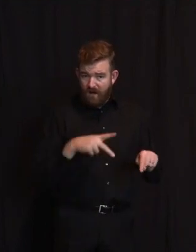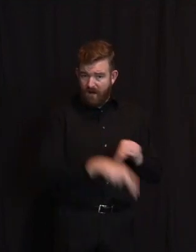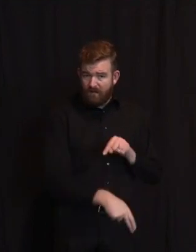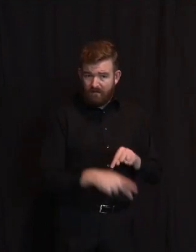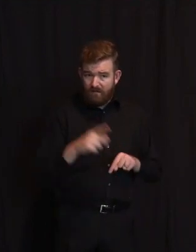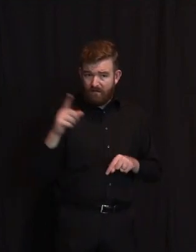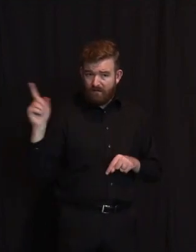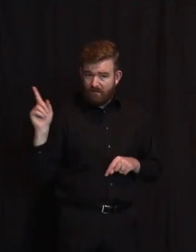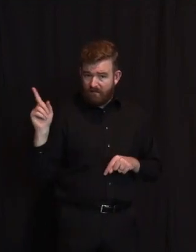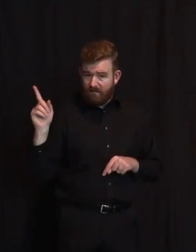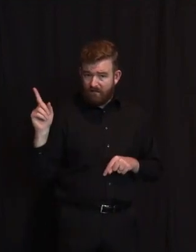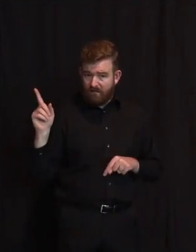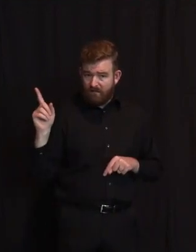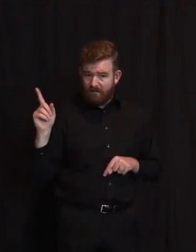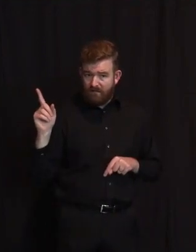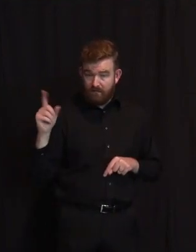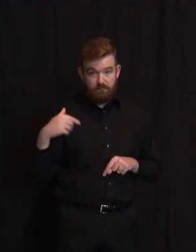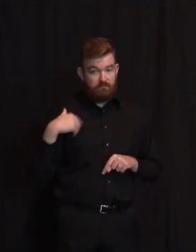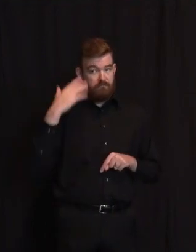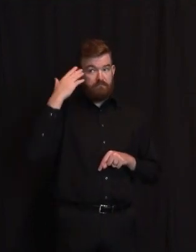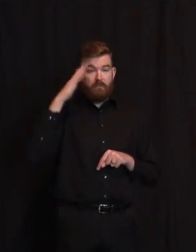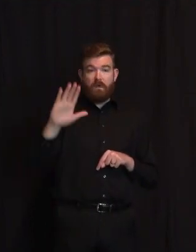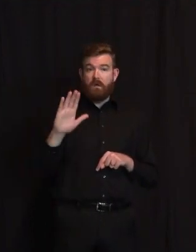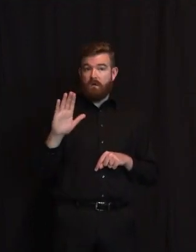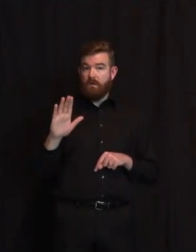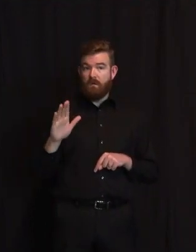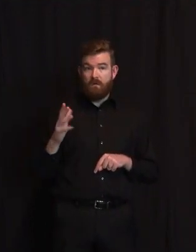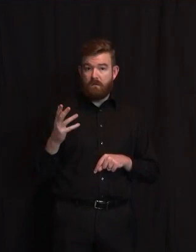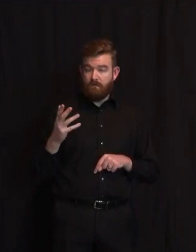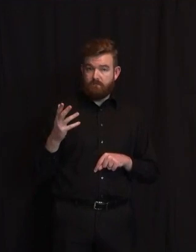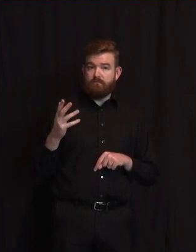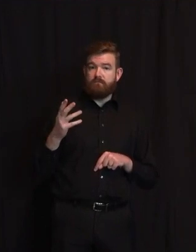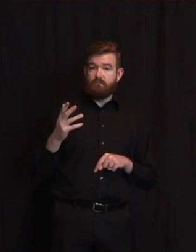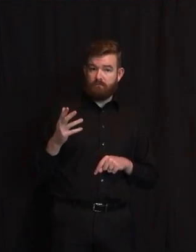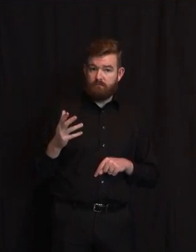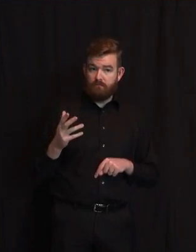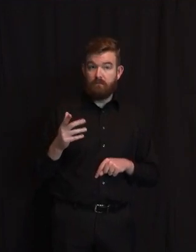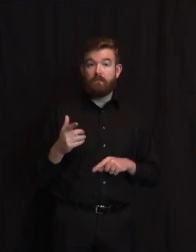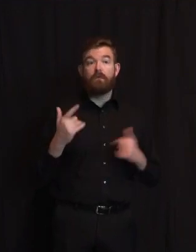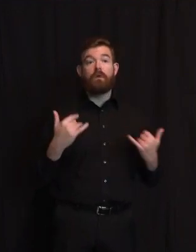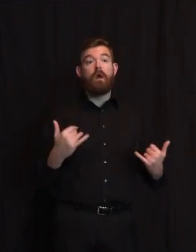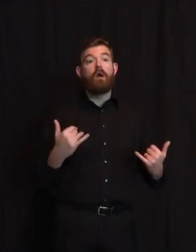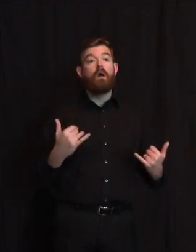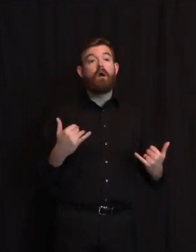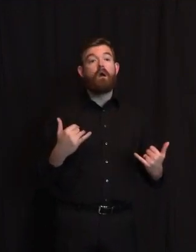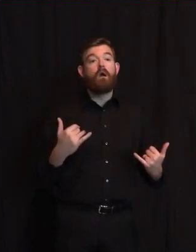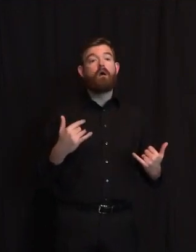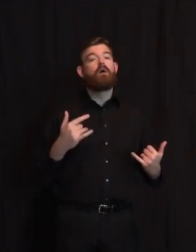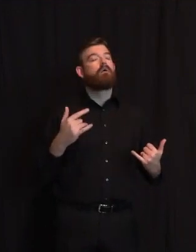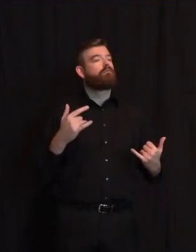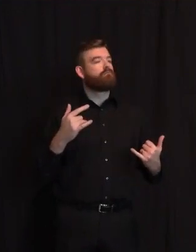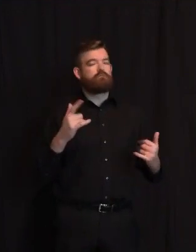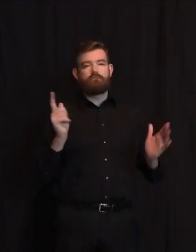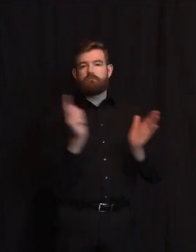not, it sounds like that they're not abiding by the no shutoff, then my message for them is get with the